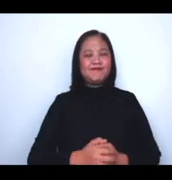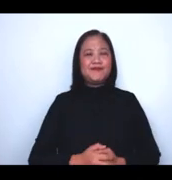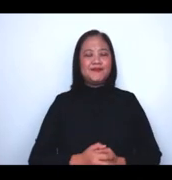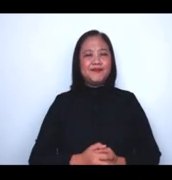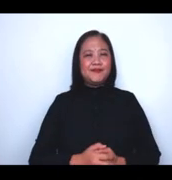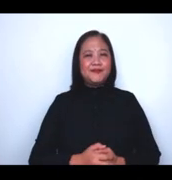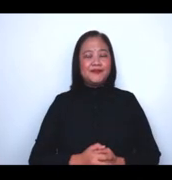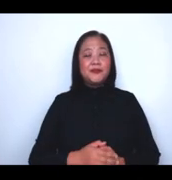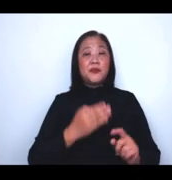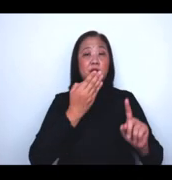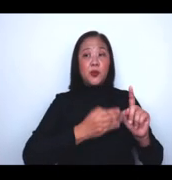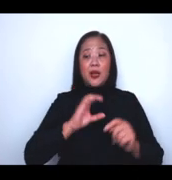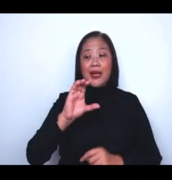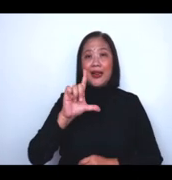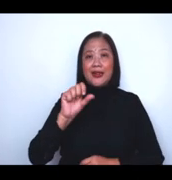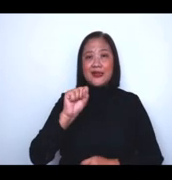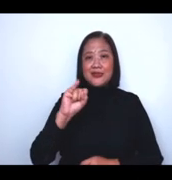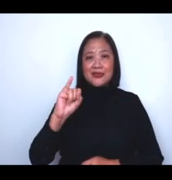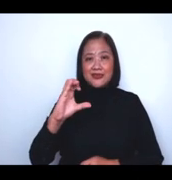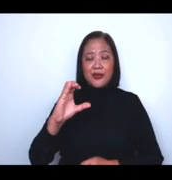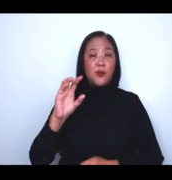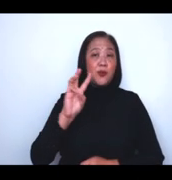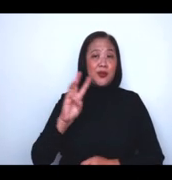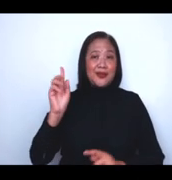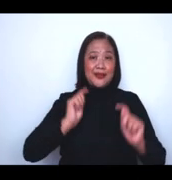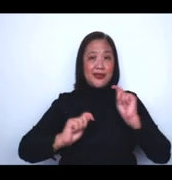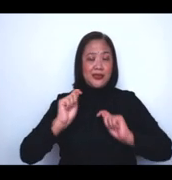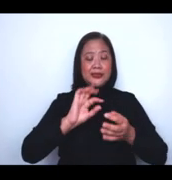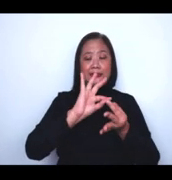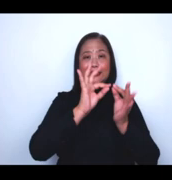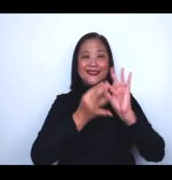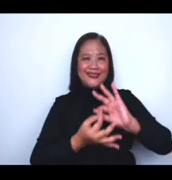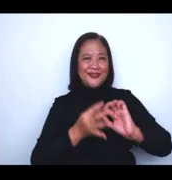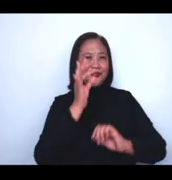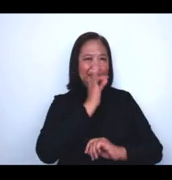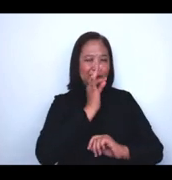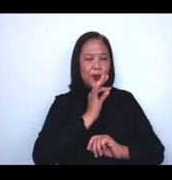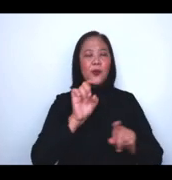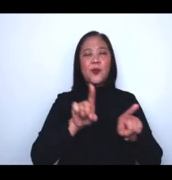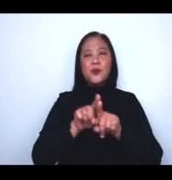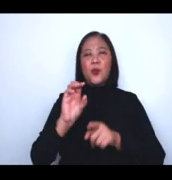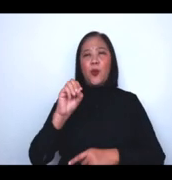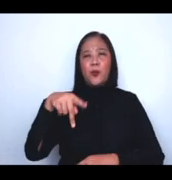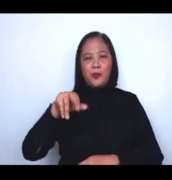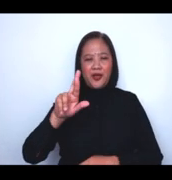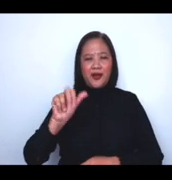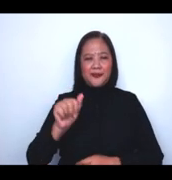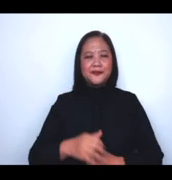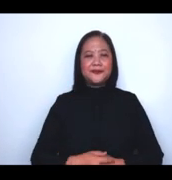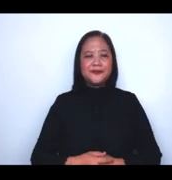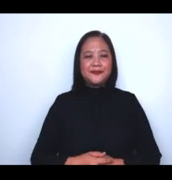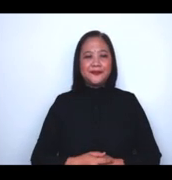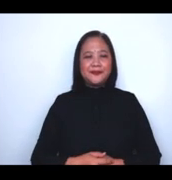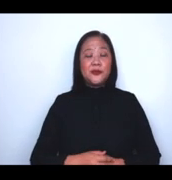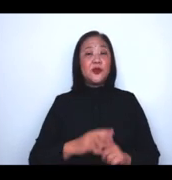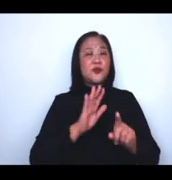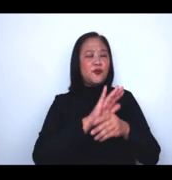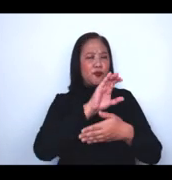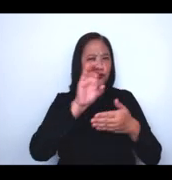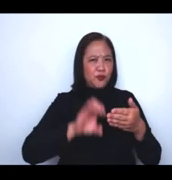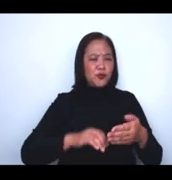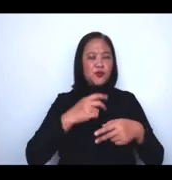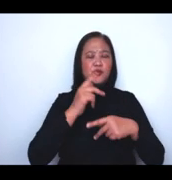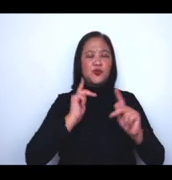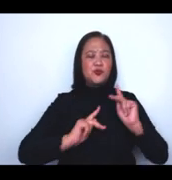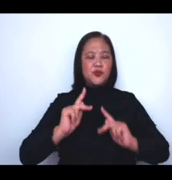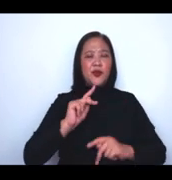was not only the classics of Western theater that he translated, but opera as well. His full-length